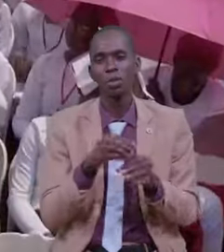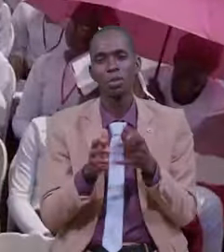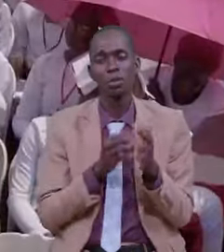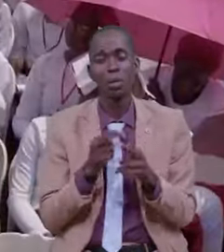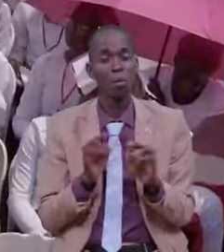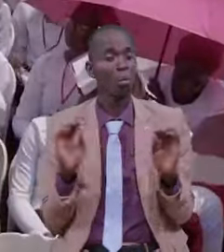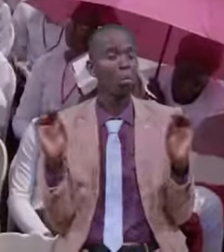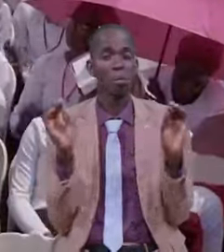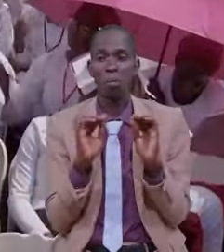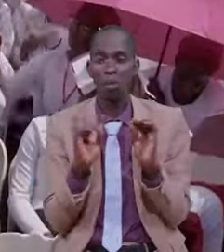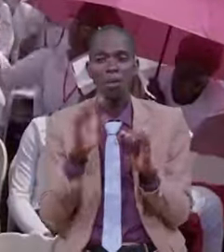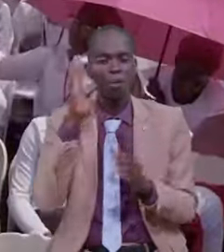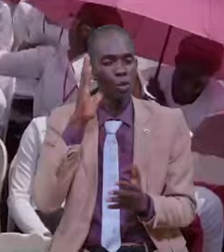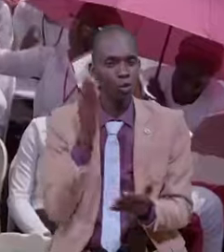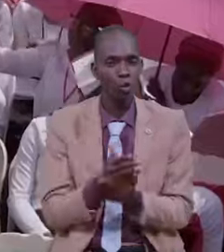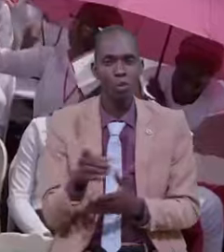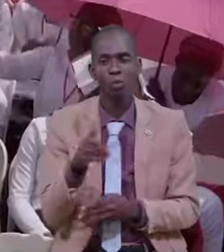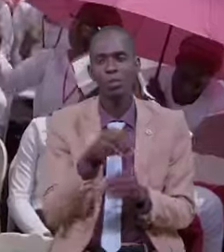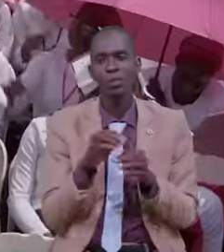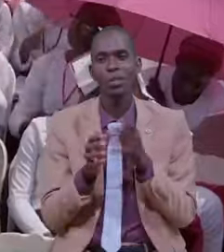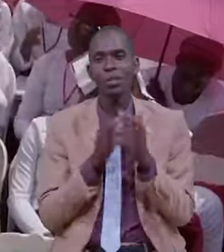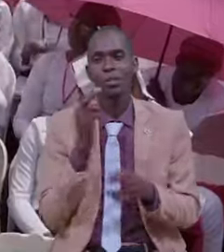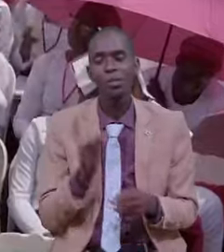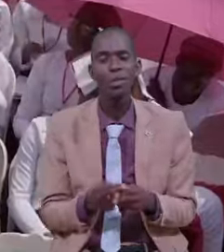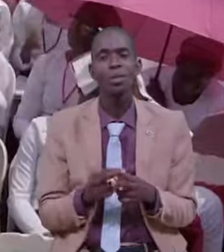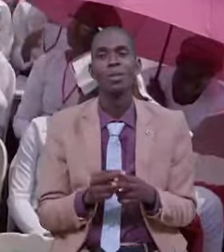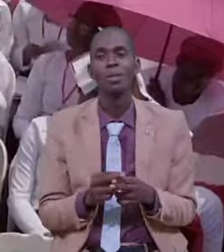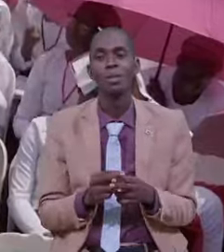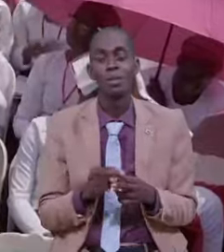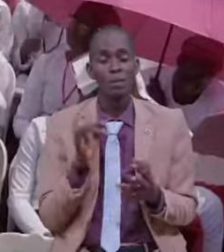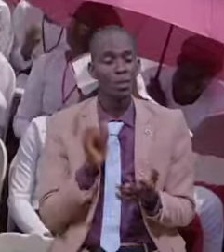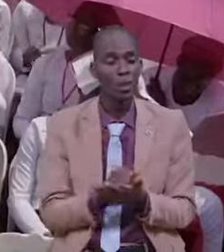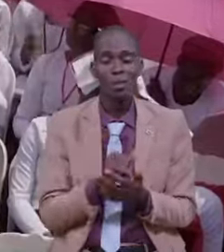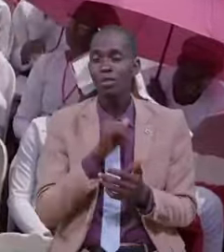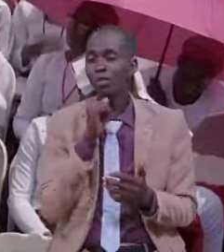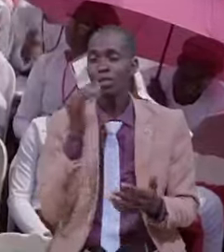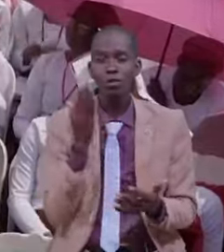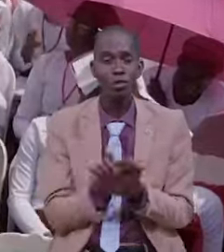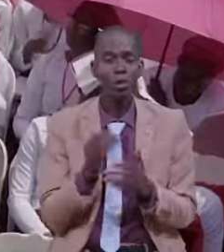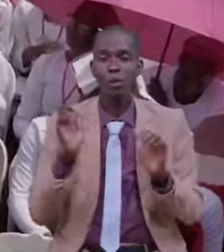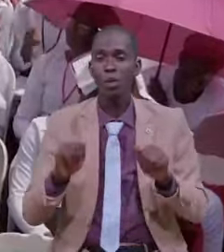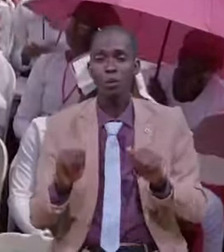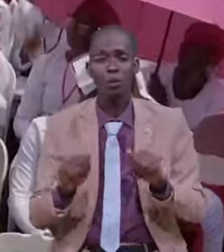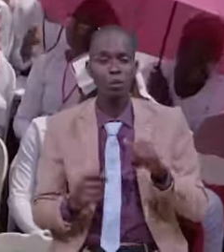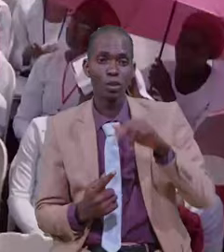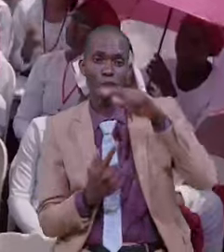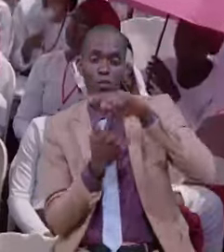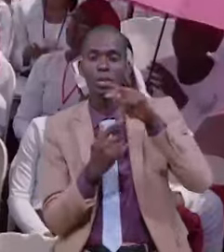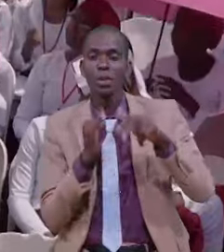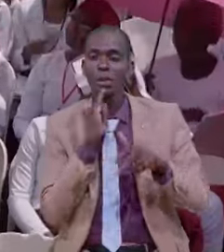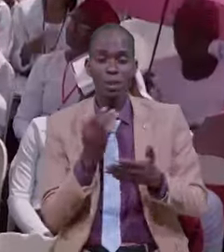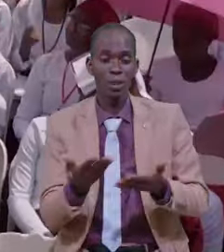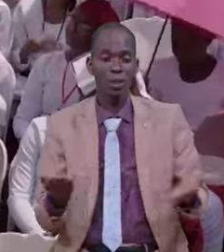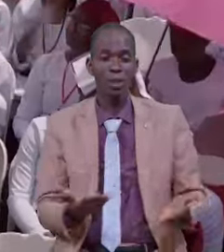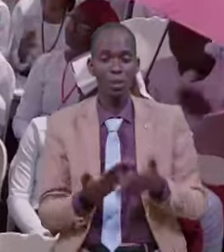Nothing will stop you. That unstoppable champion is before me today, and